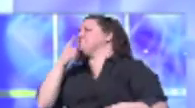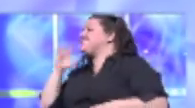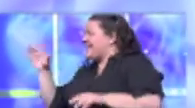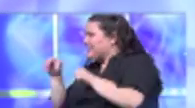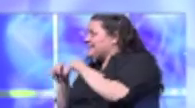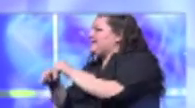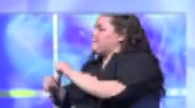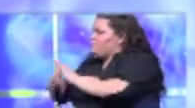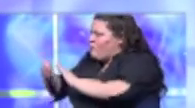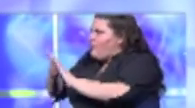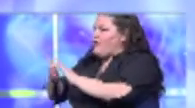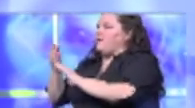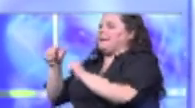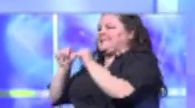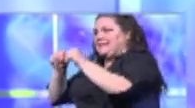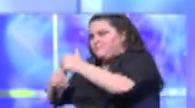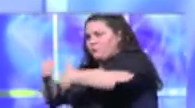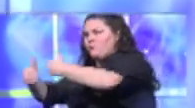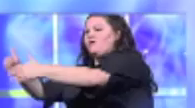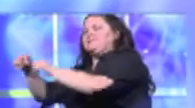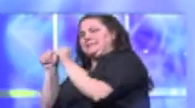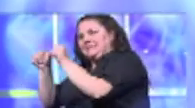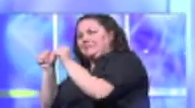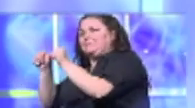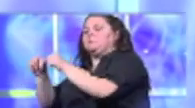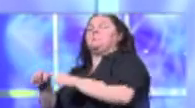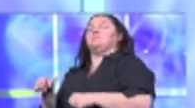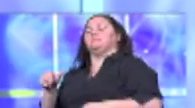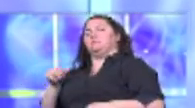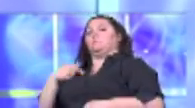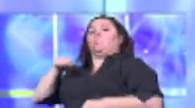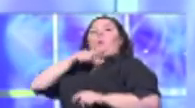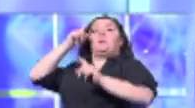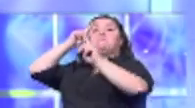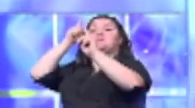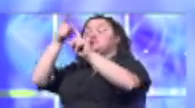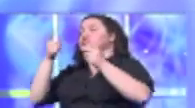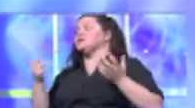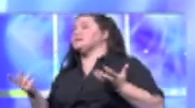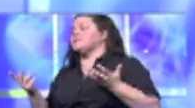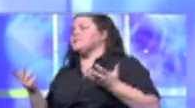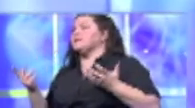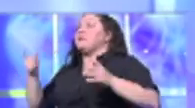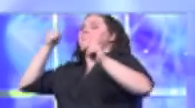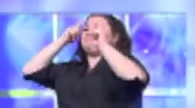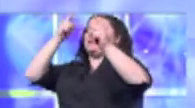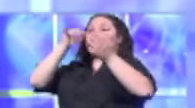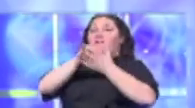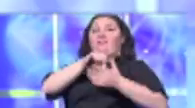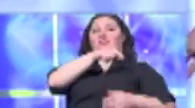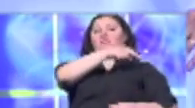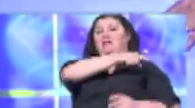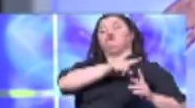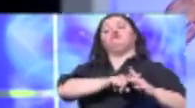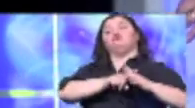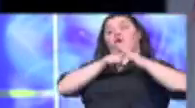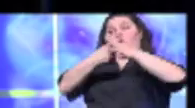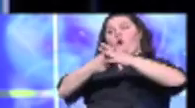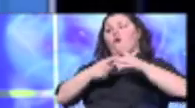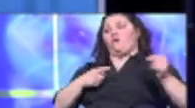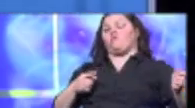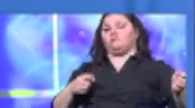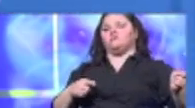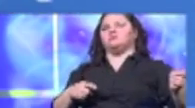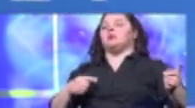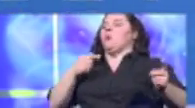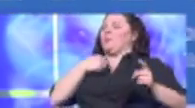moving. Keep them progressing, because we're on a mission. It's a mission that she so boldly started and